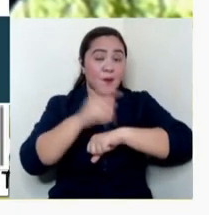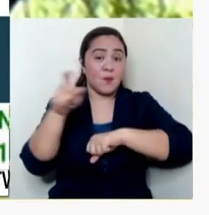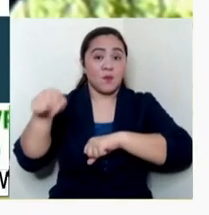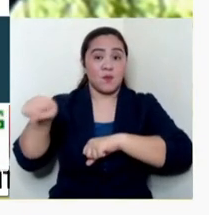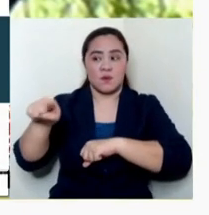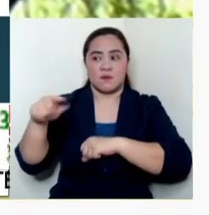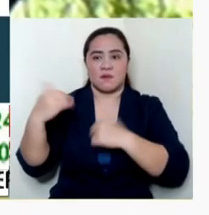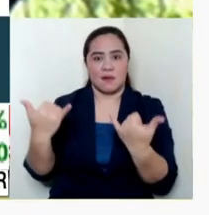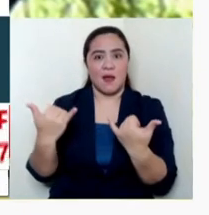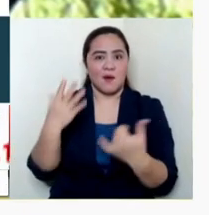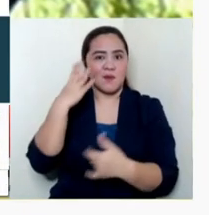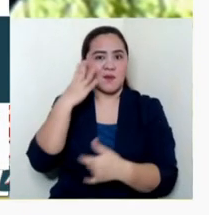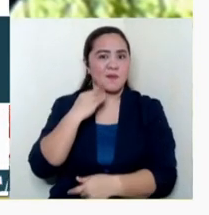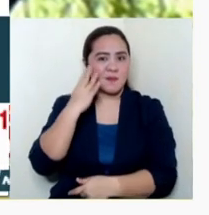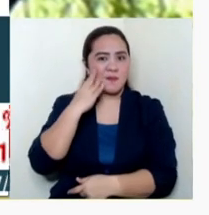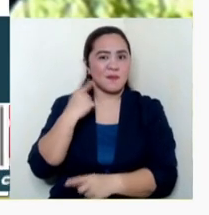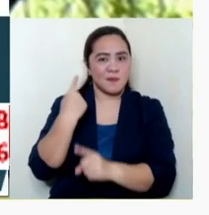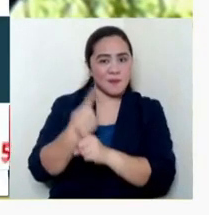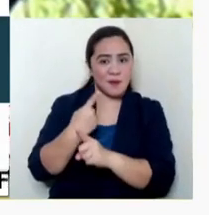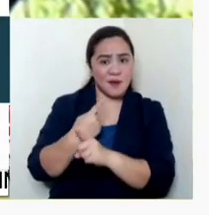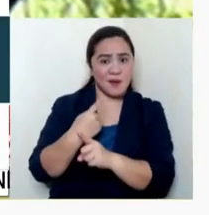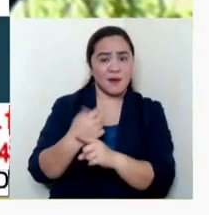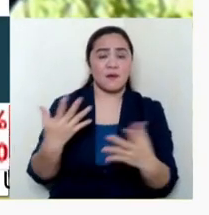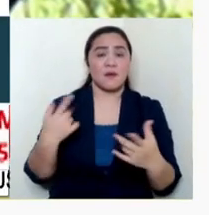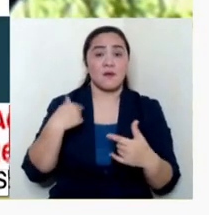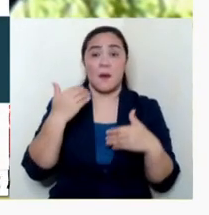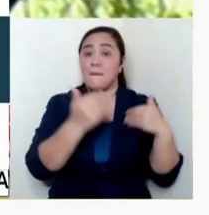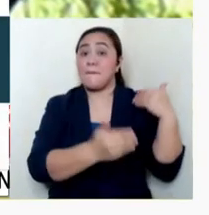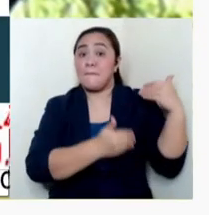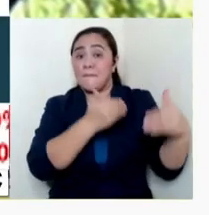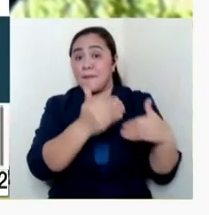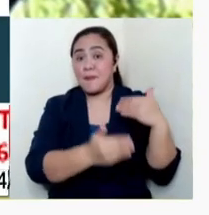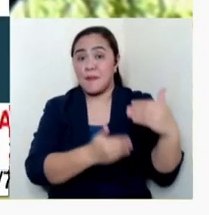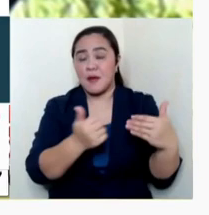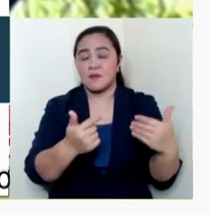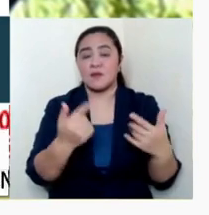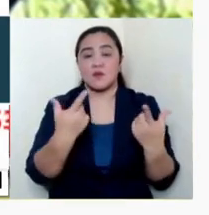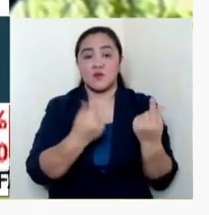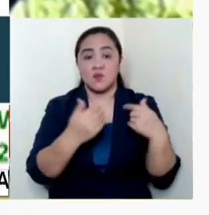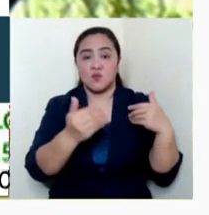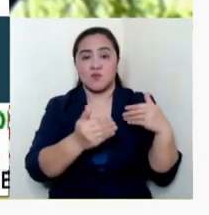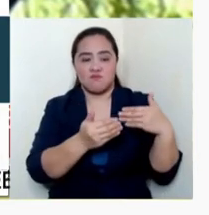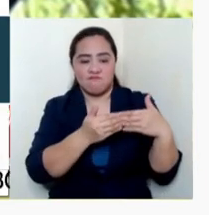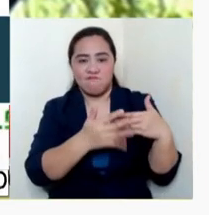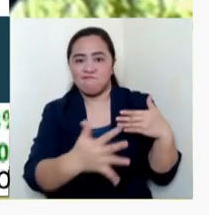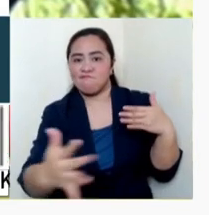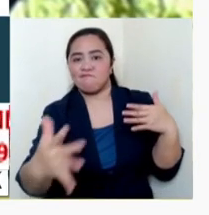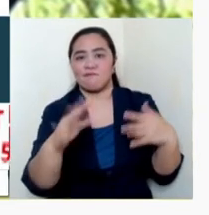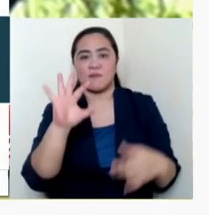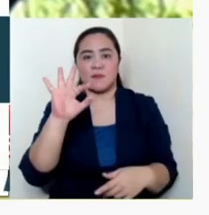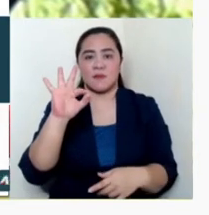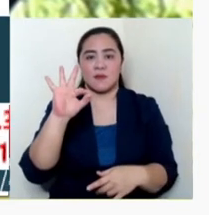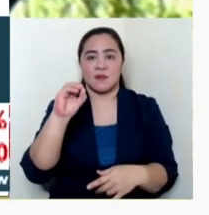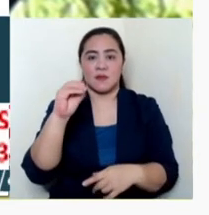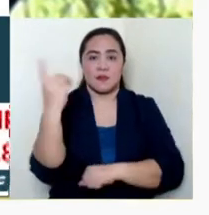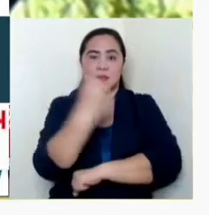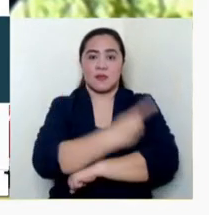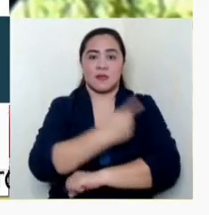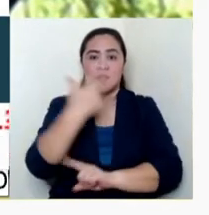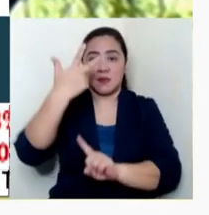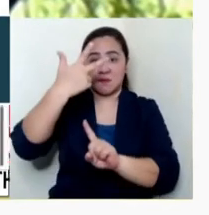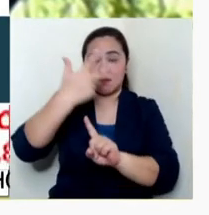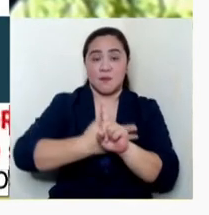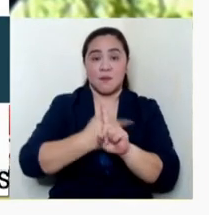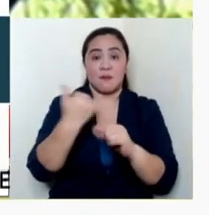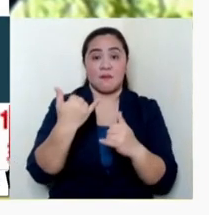So the process, which encompasses only 90 days, is actually short compared to the 6 years